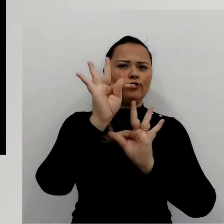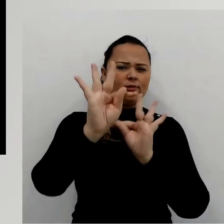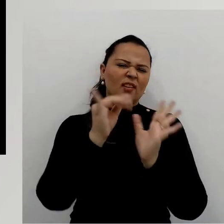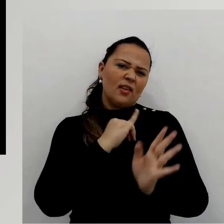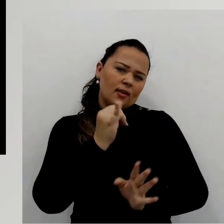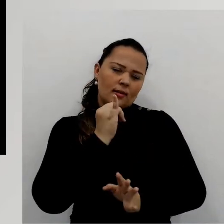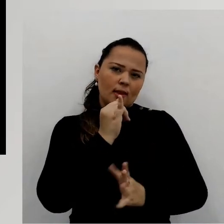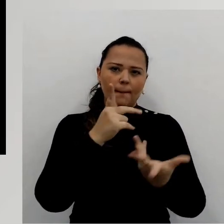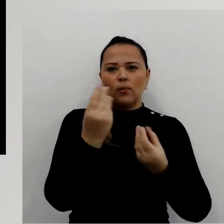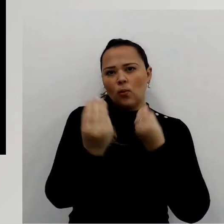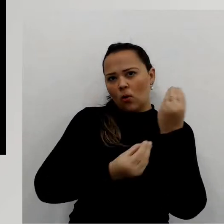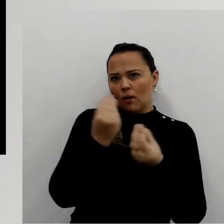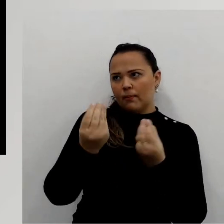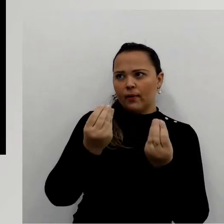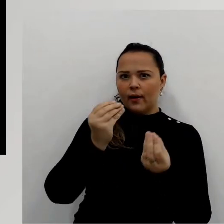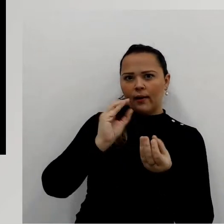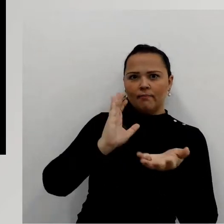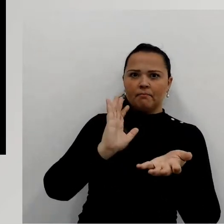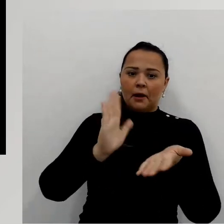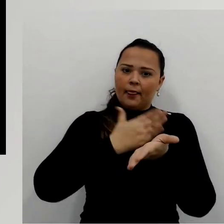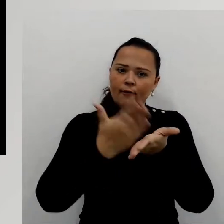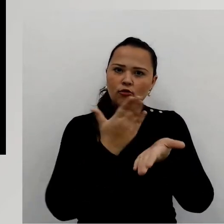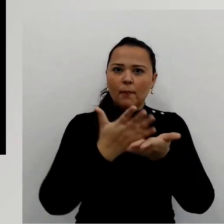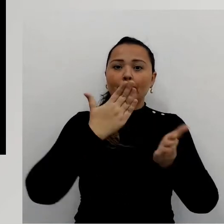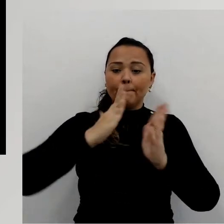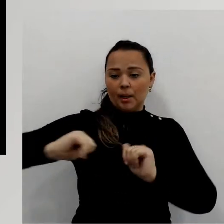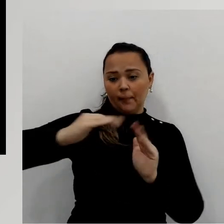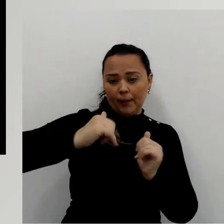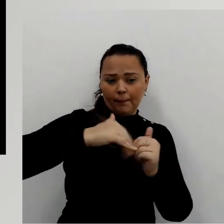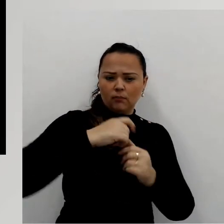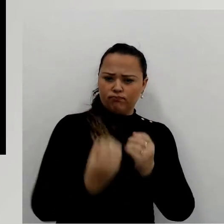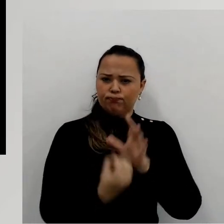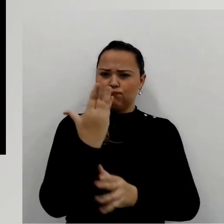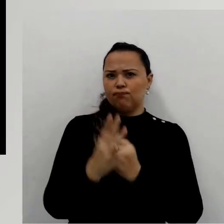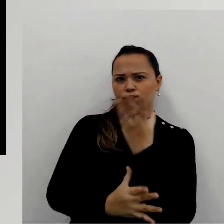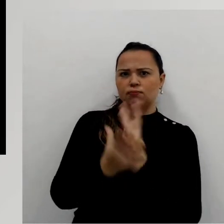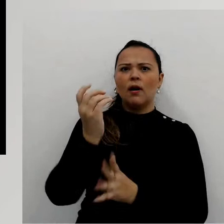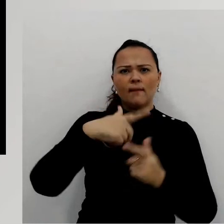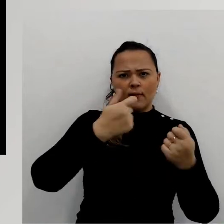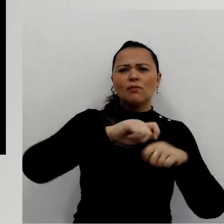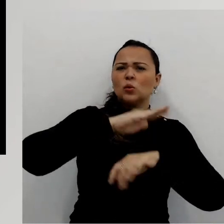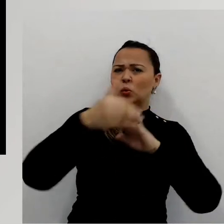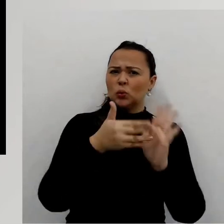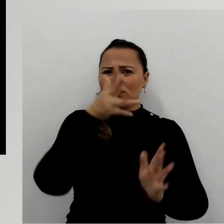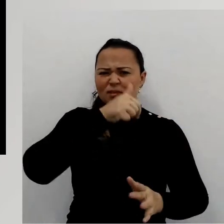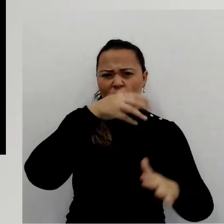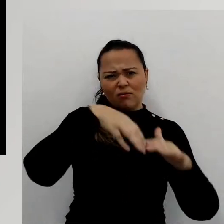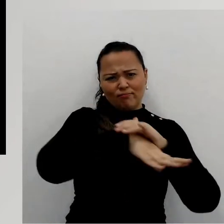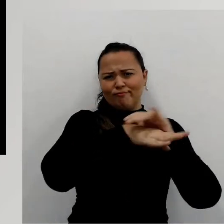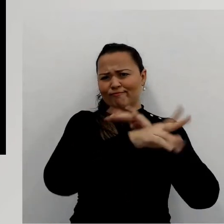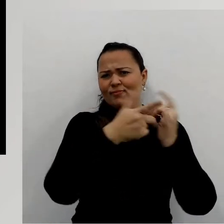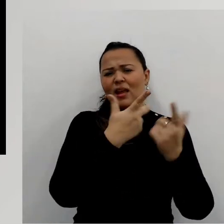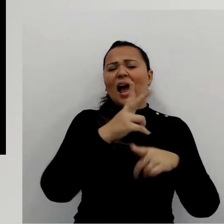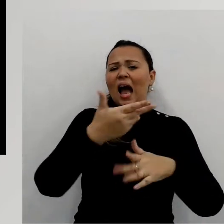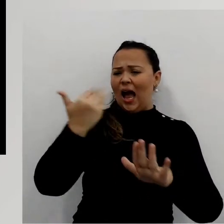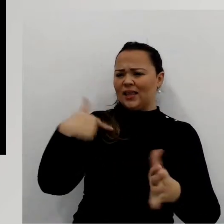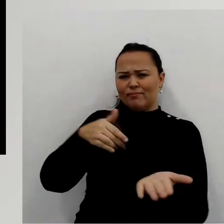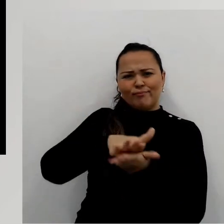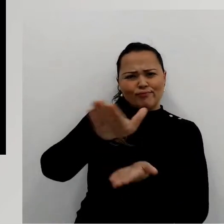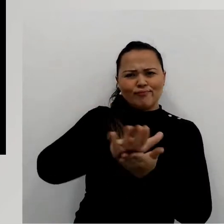on-demand technology than traditional long-run offset technology. Large format signage was a market that didn't exist